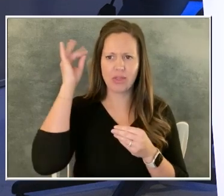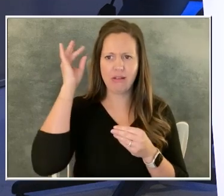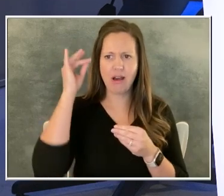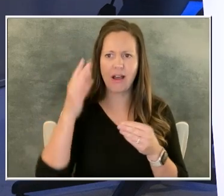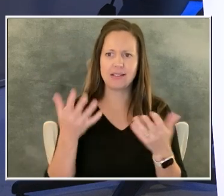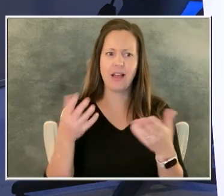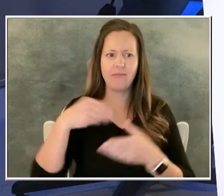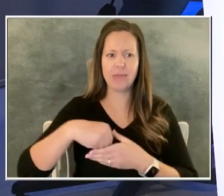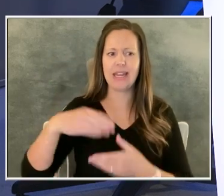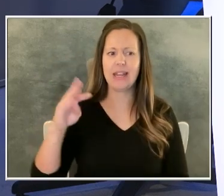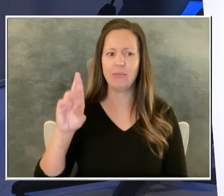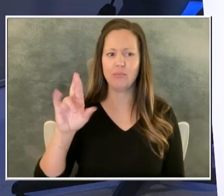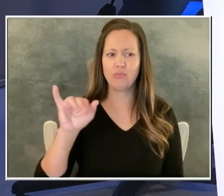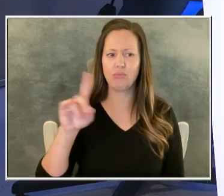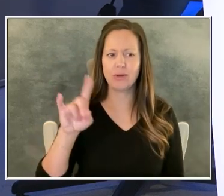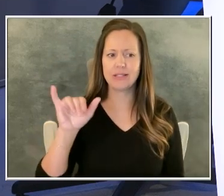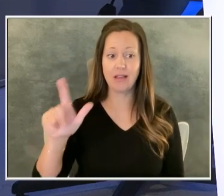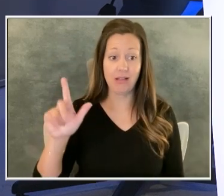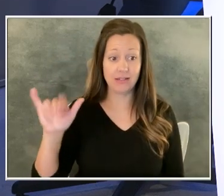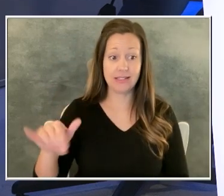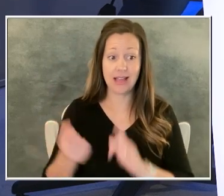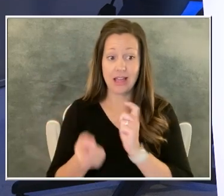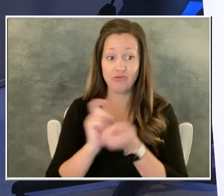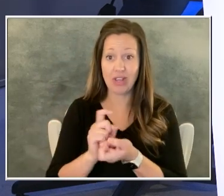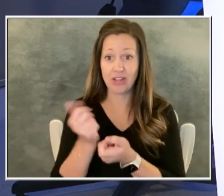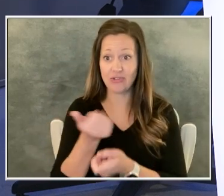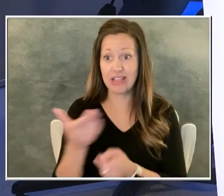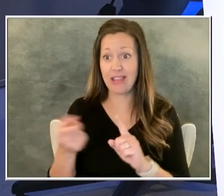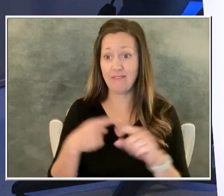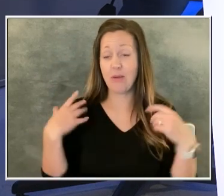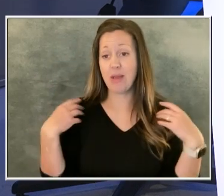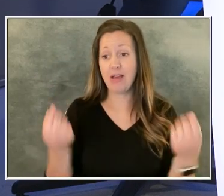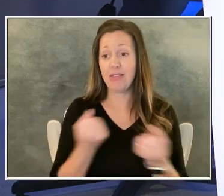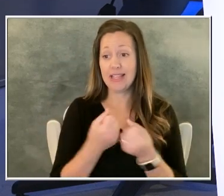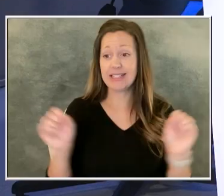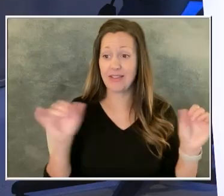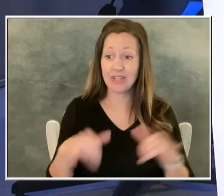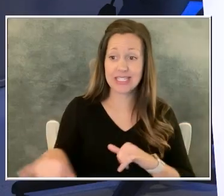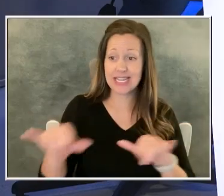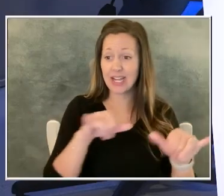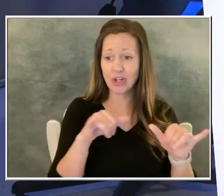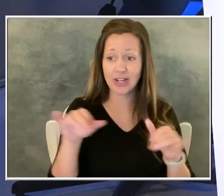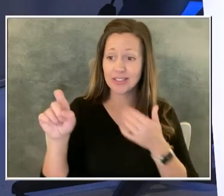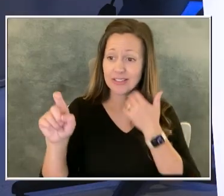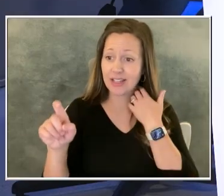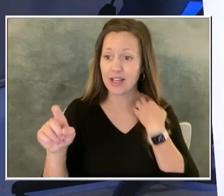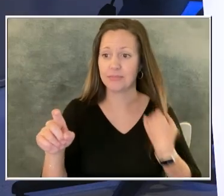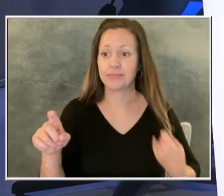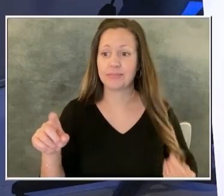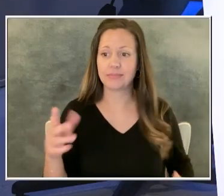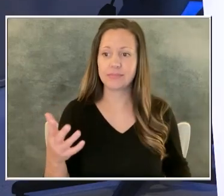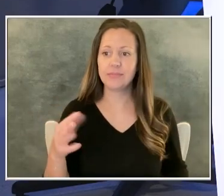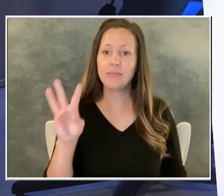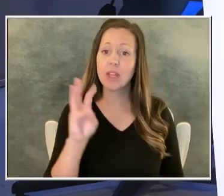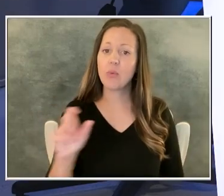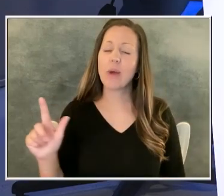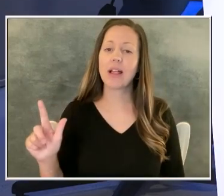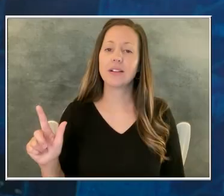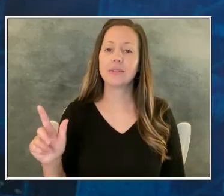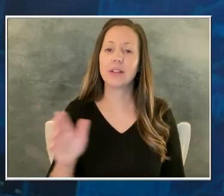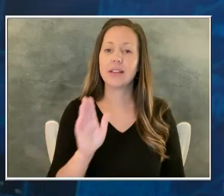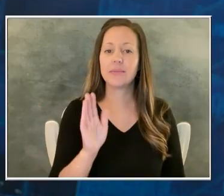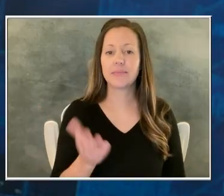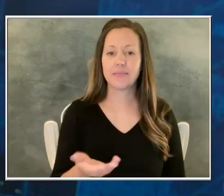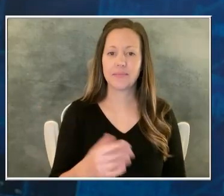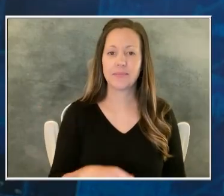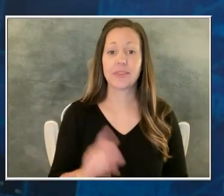change anything, just from a health and safety standard? Just everybody heading out and heading south? I would say, well, first